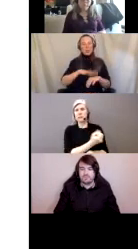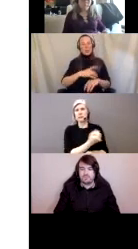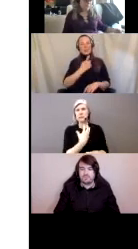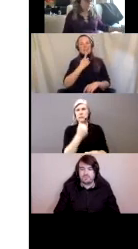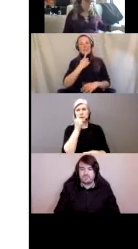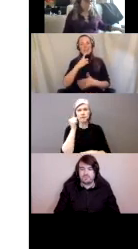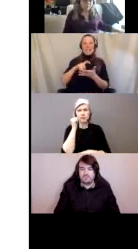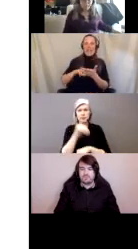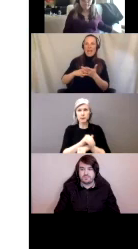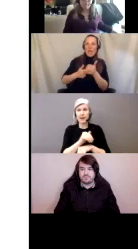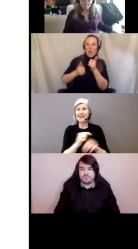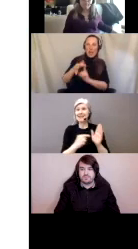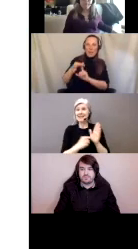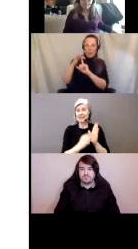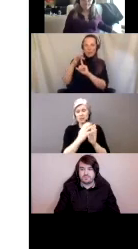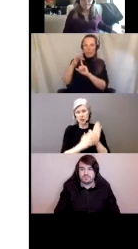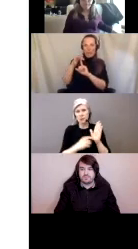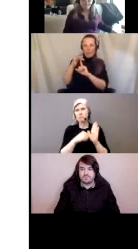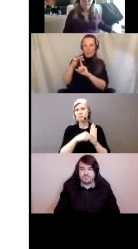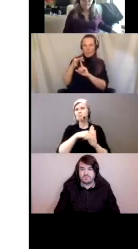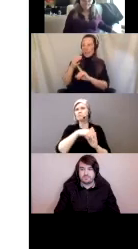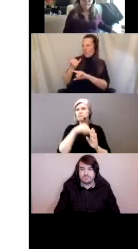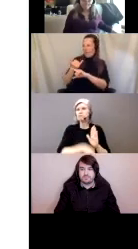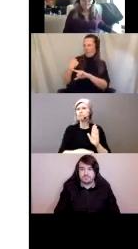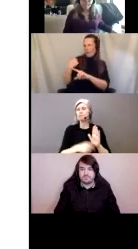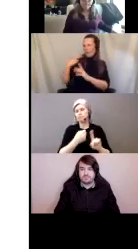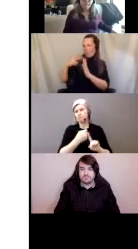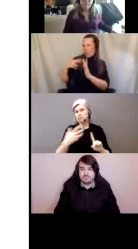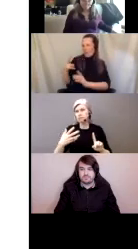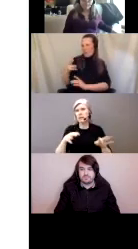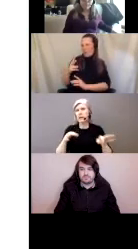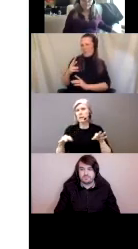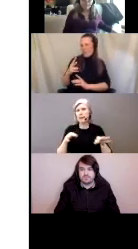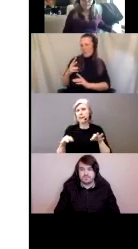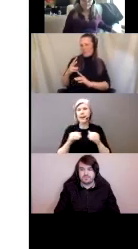and it will tell you when and how the priority was done.